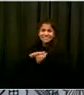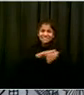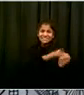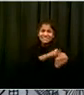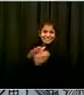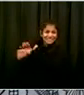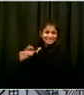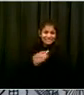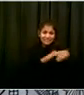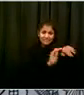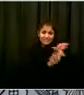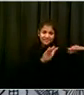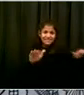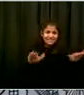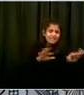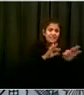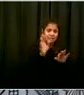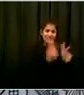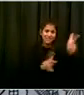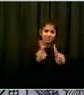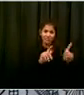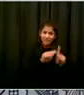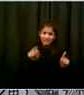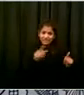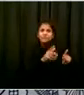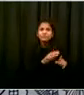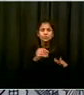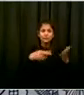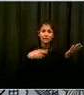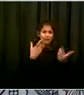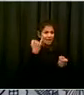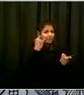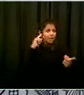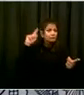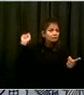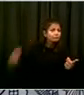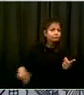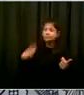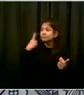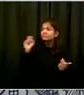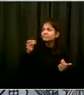penalize unless we have to. What we'll penalize is where people openly attempt to defy the rules.